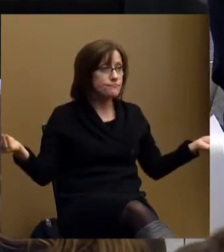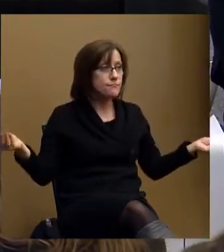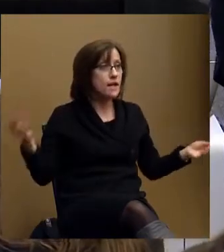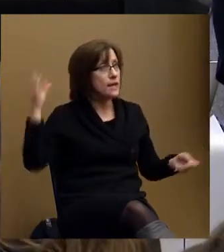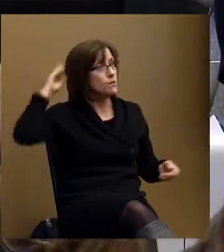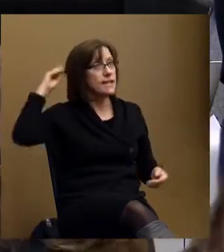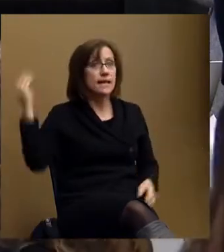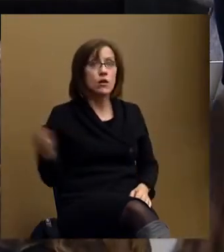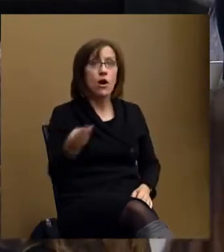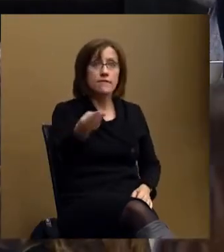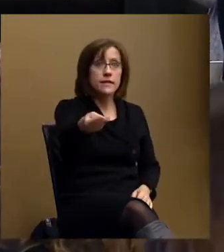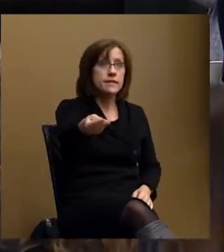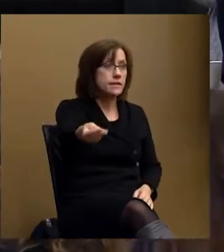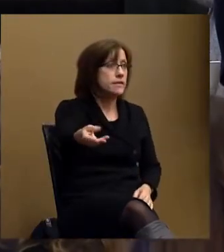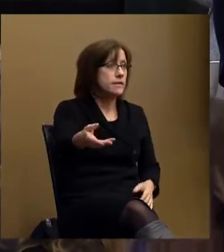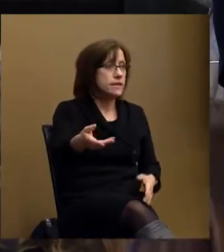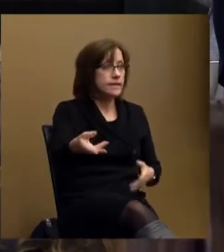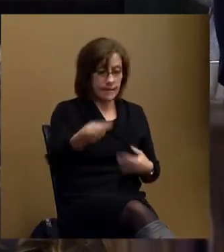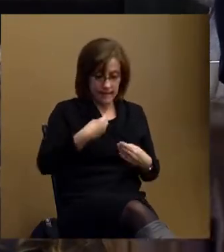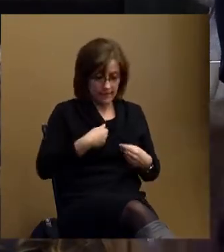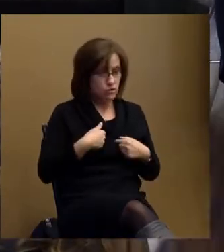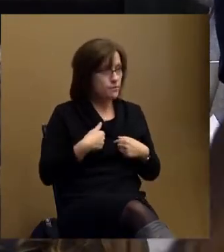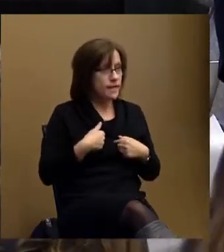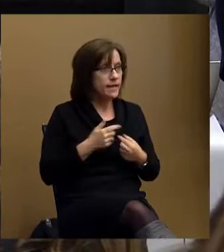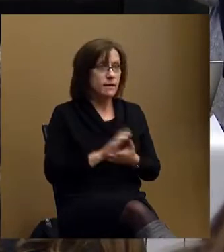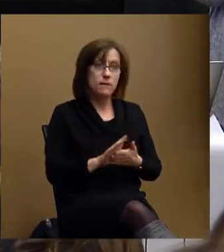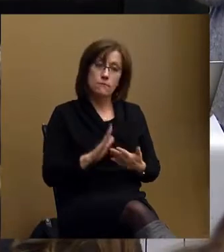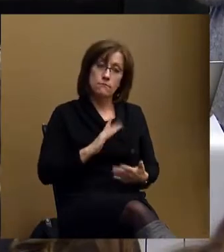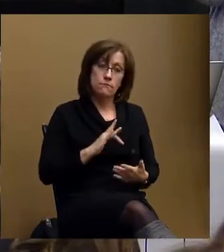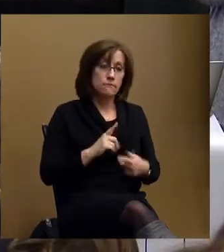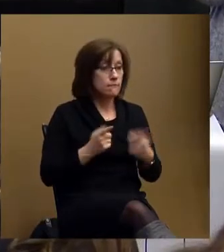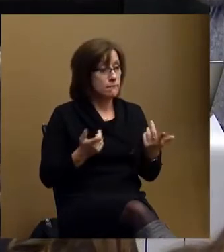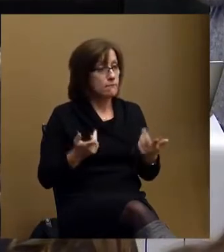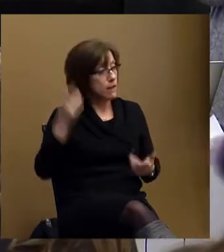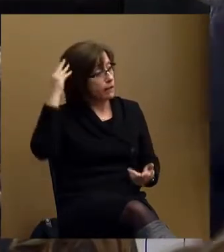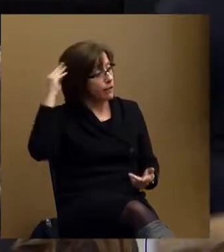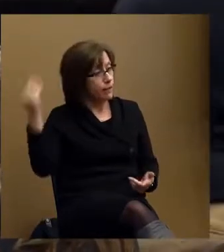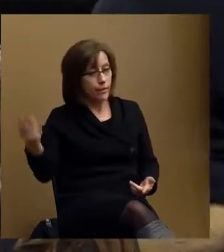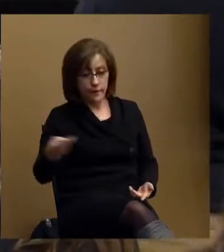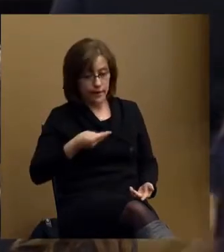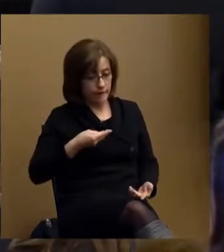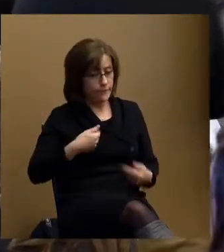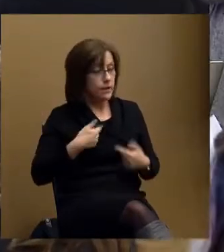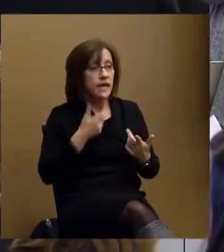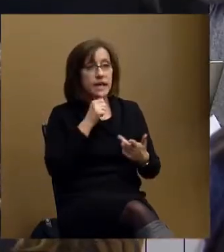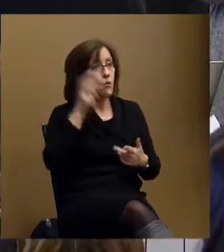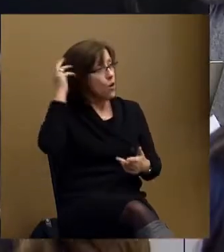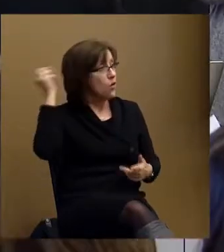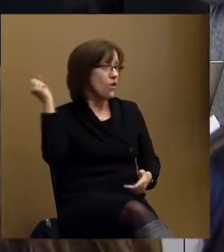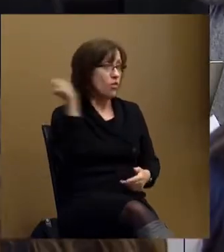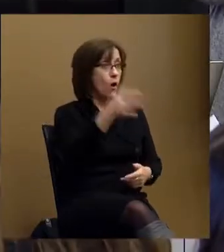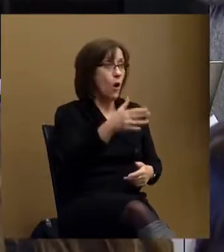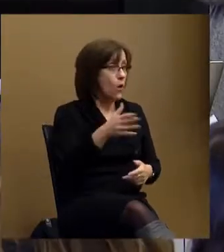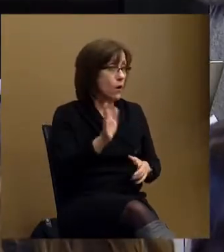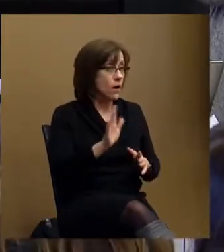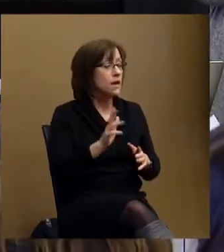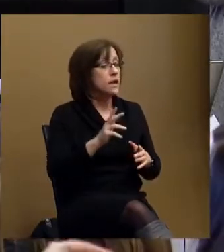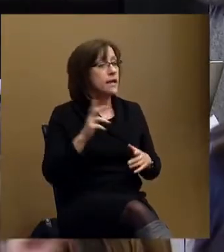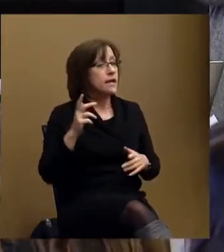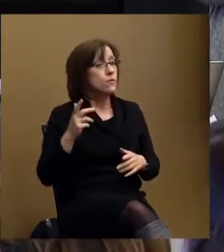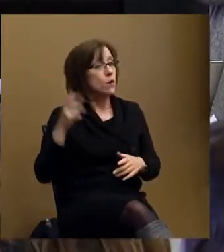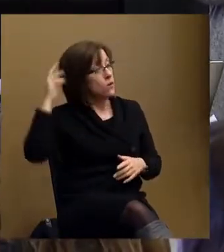to you. I mean, we've at least gotten that far that he doesn't, throw them wherever he is. He will walk over and give them to